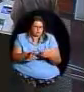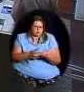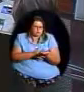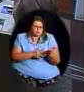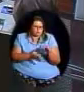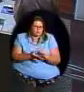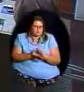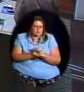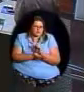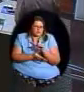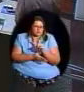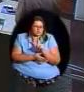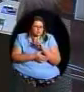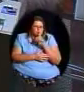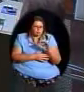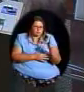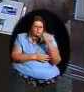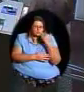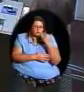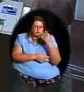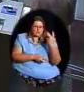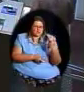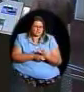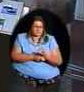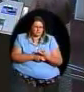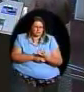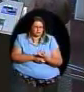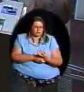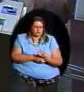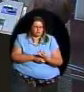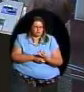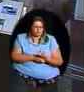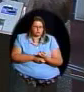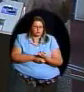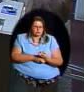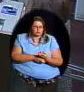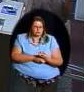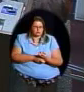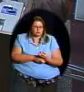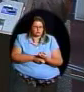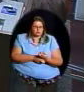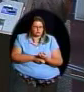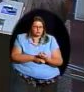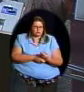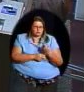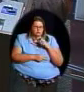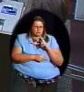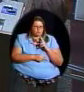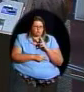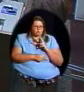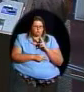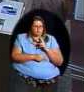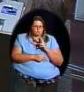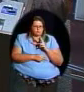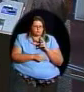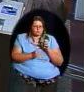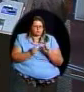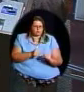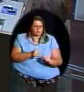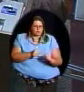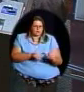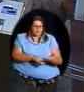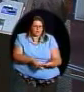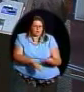it truly is, knowing how difficult, and the bar goes higher for us to make AYP as a huge district.